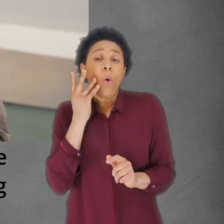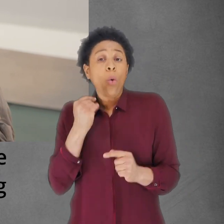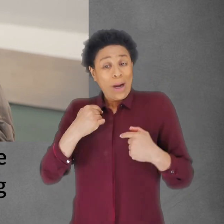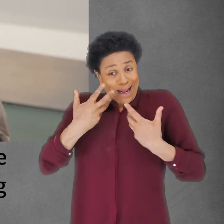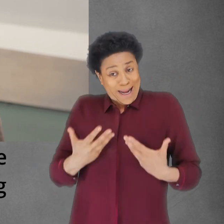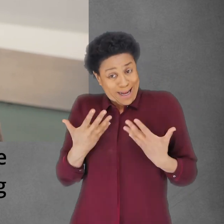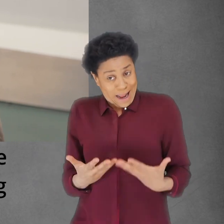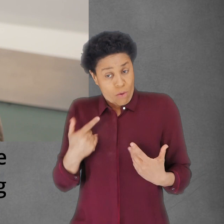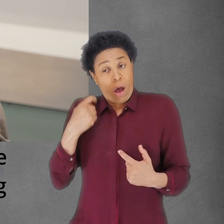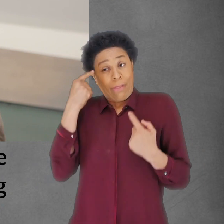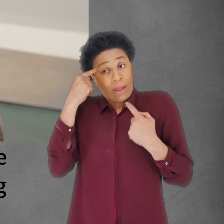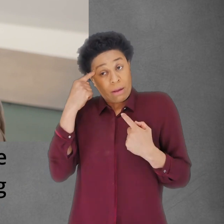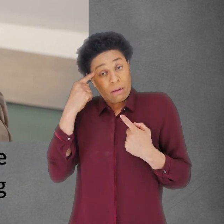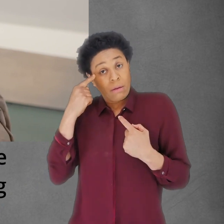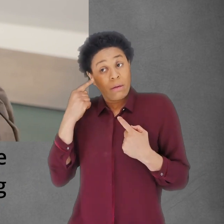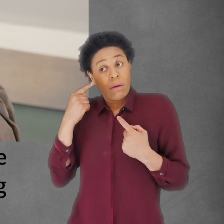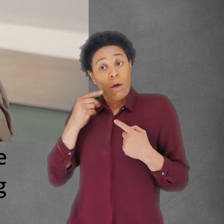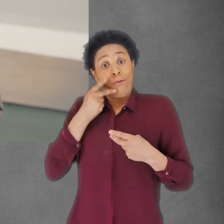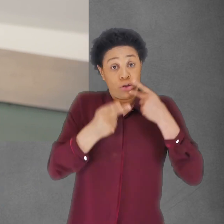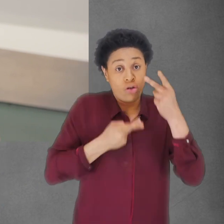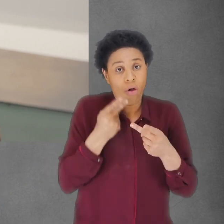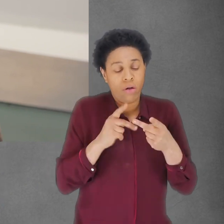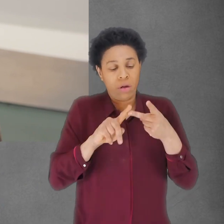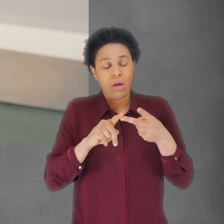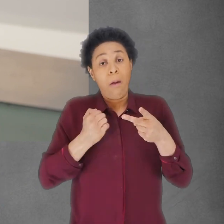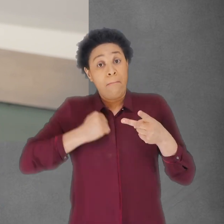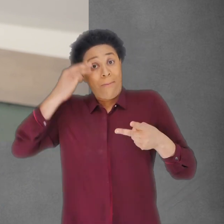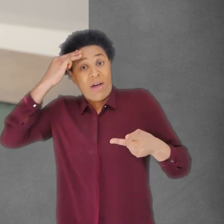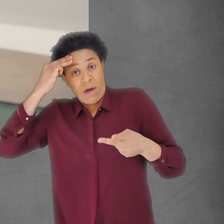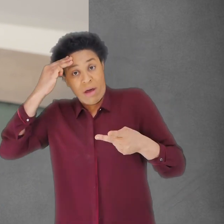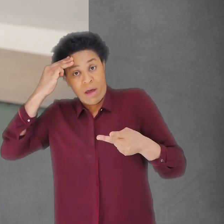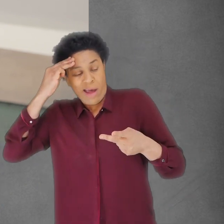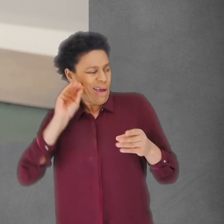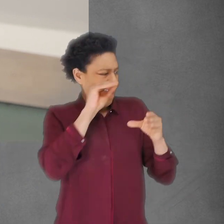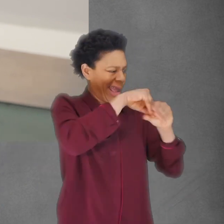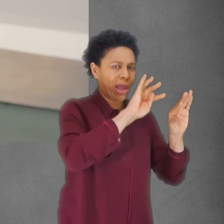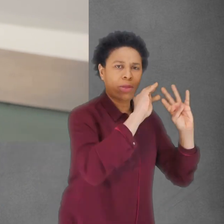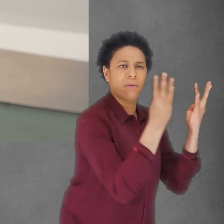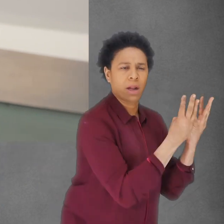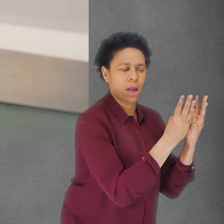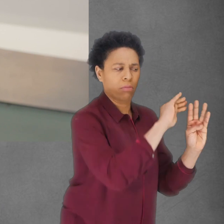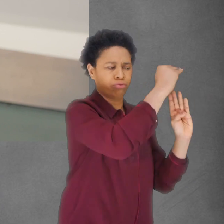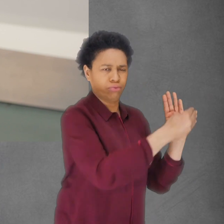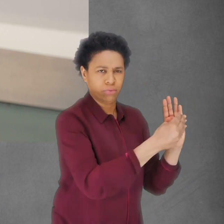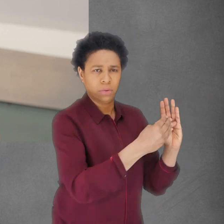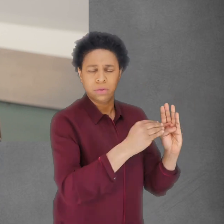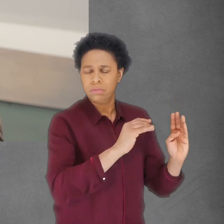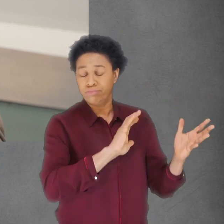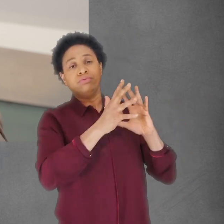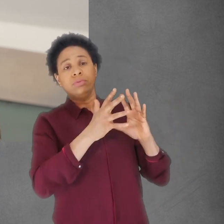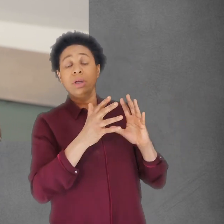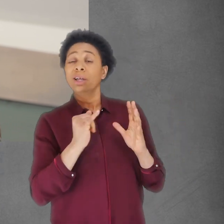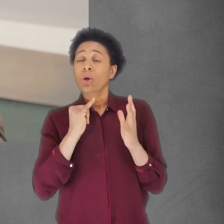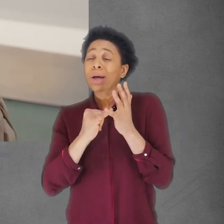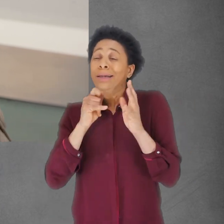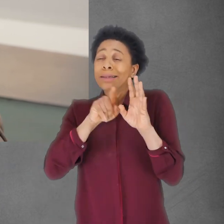about architecture and I think about my mother's song in this installation, I put it together because I really wanted to honor